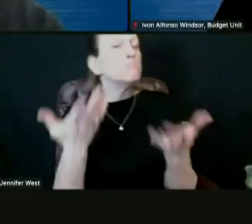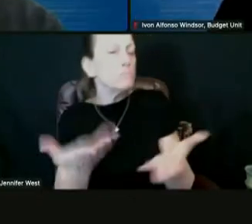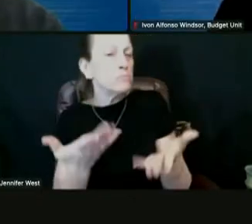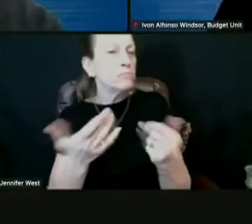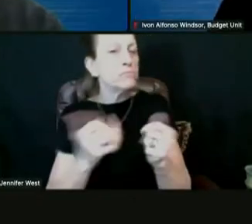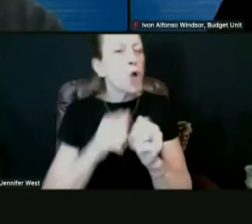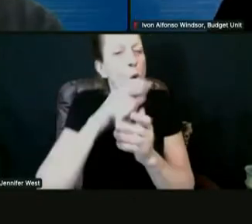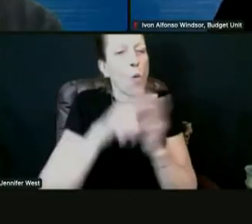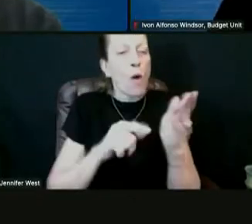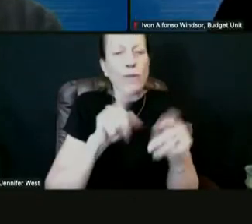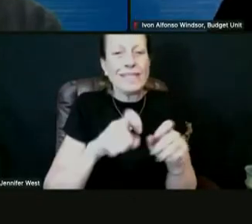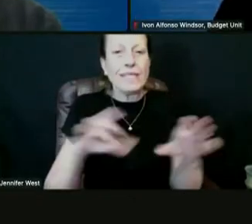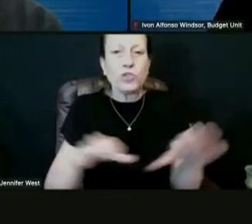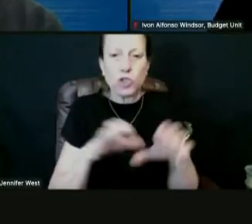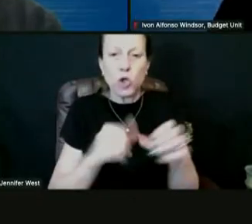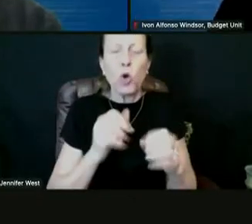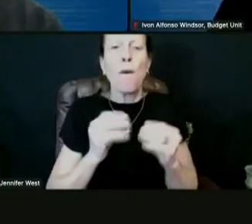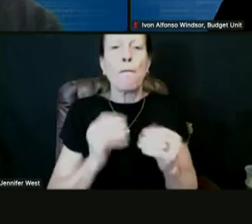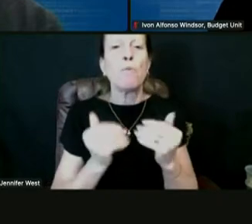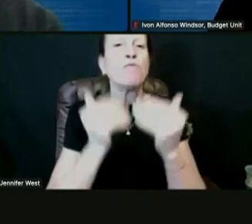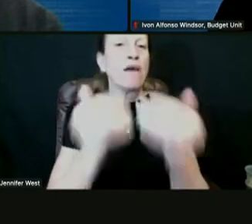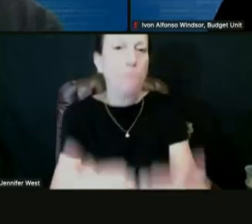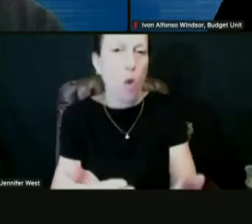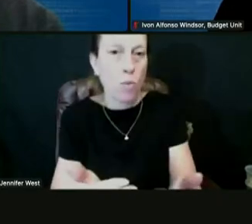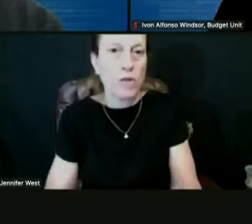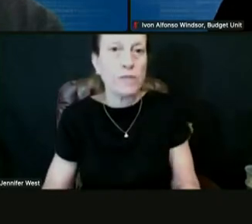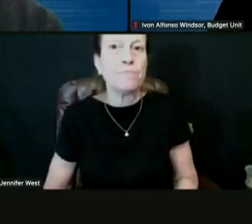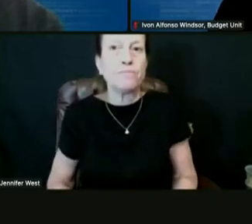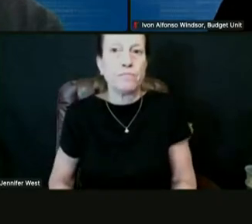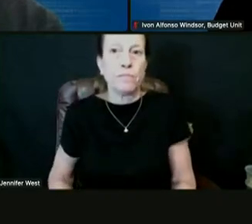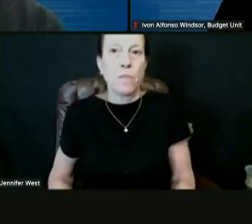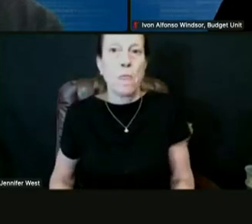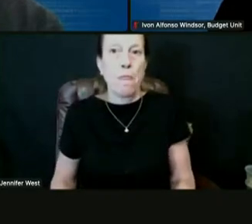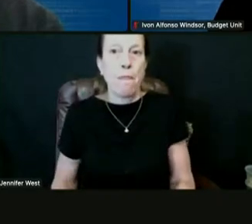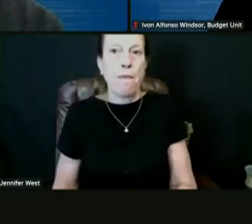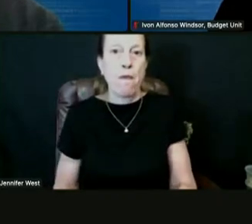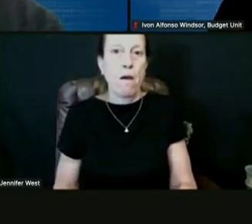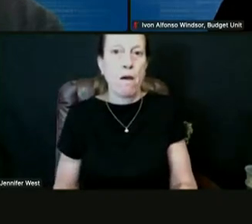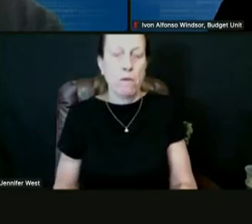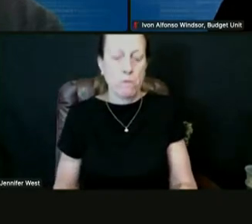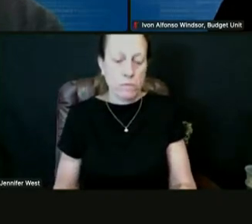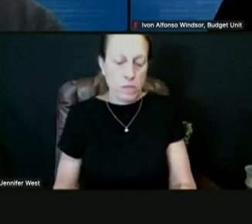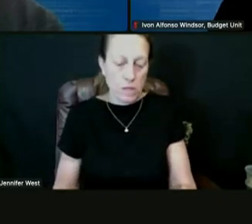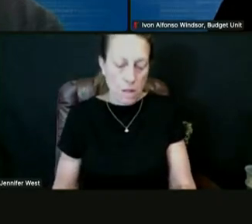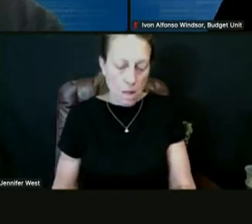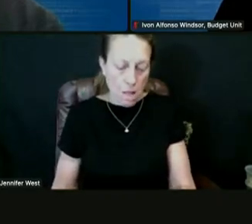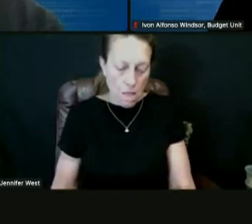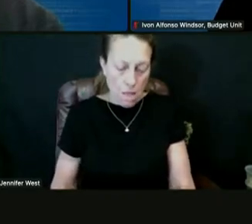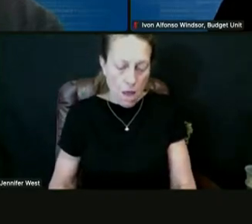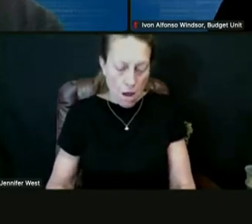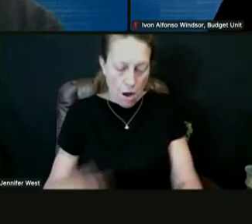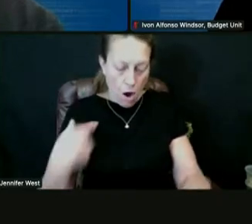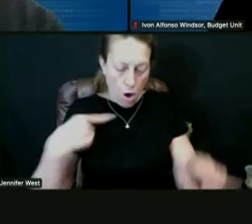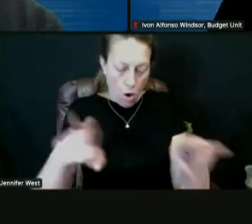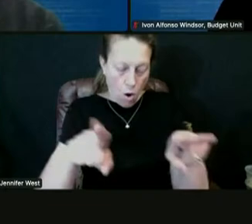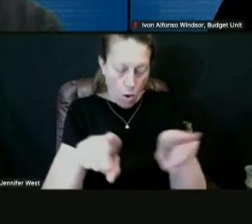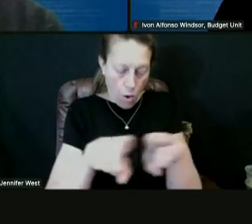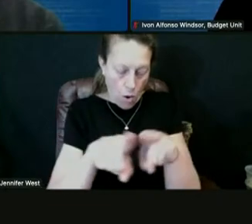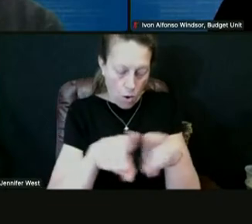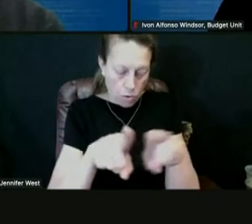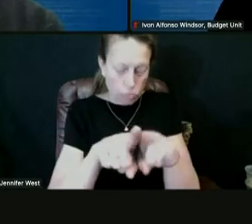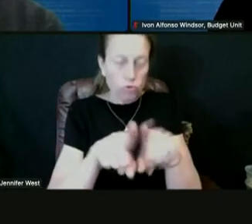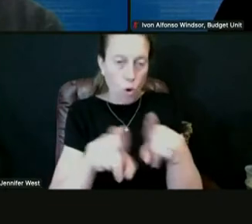with our staff to make sure that they have the time to prepare for our students, I actually think that has more to do